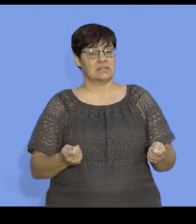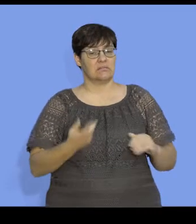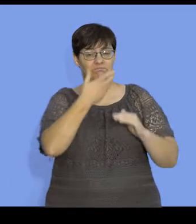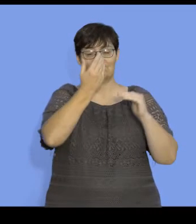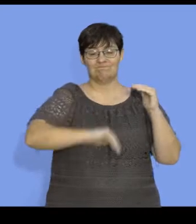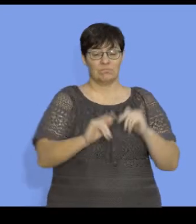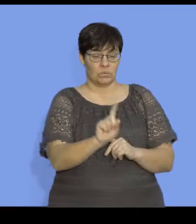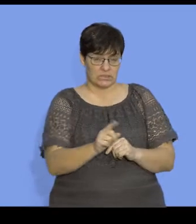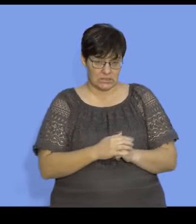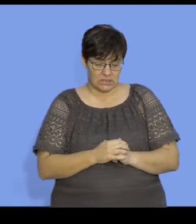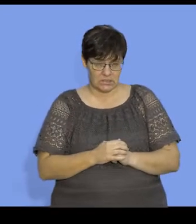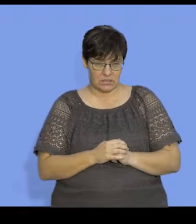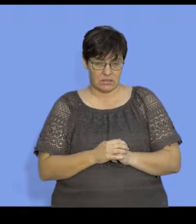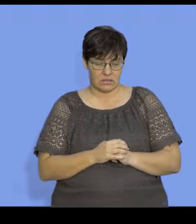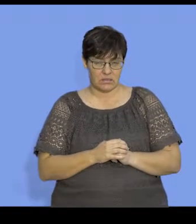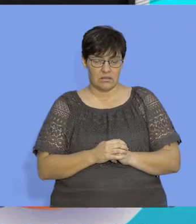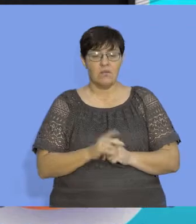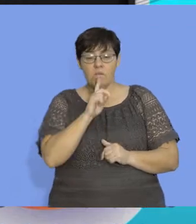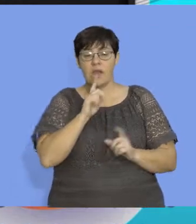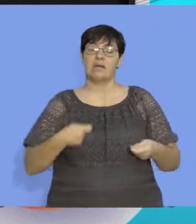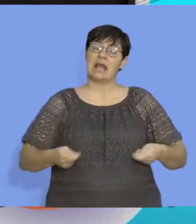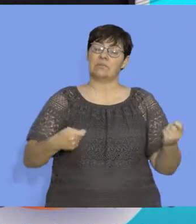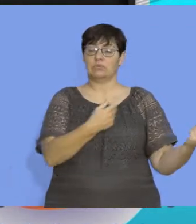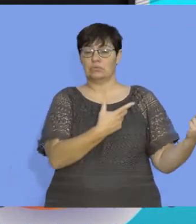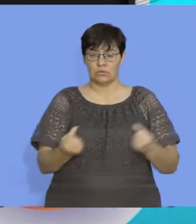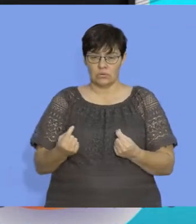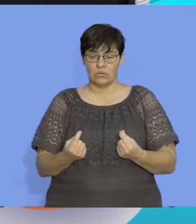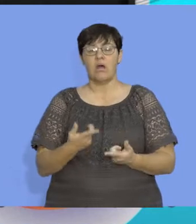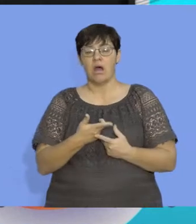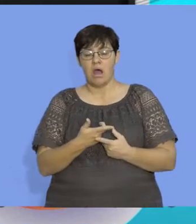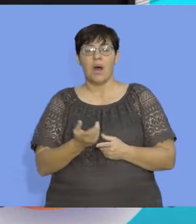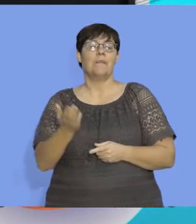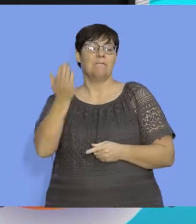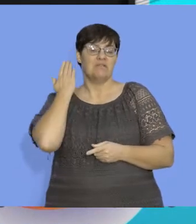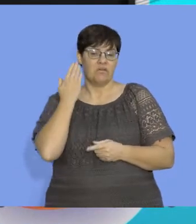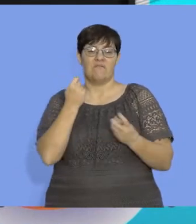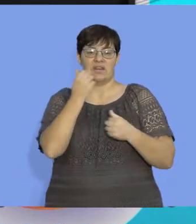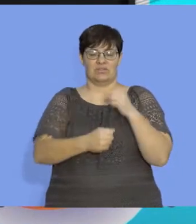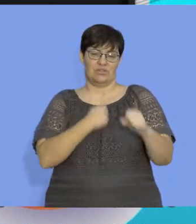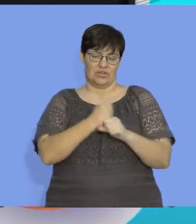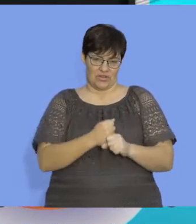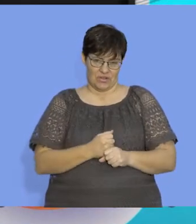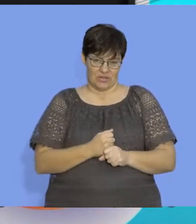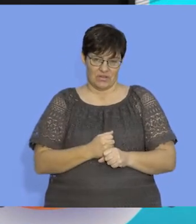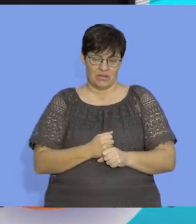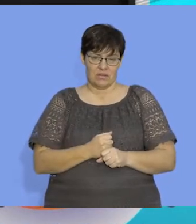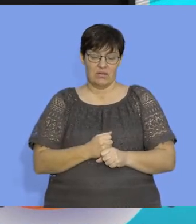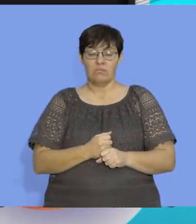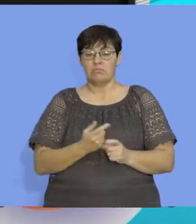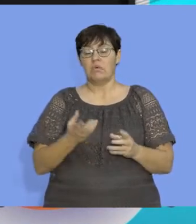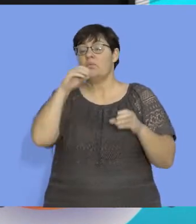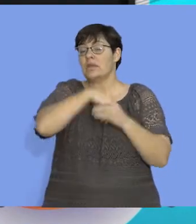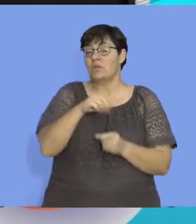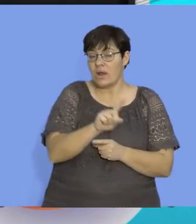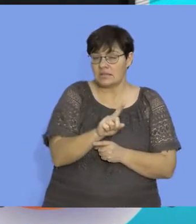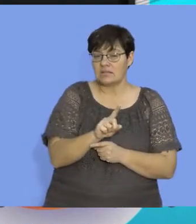reduced? Whenever we incur expenses, we've got our expenses from the previous financial year in our last year's